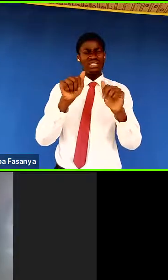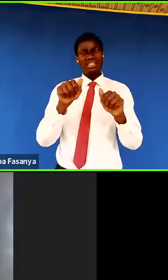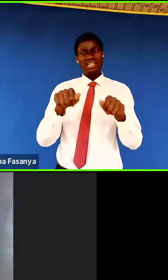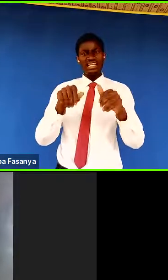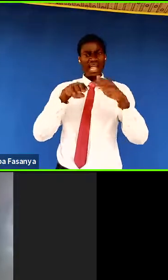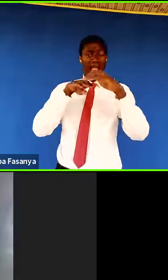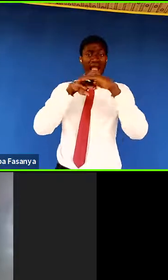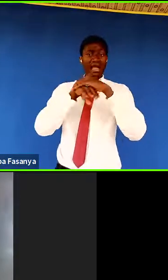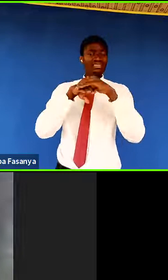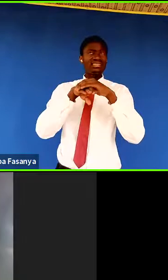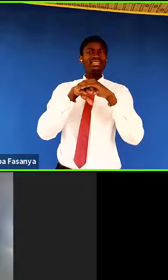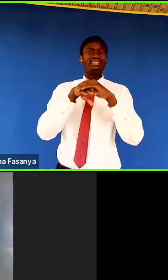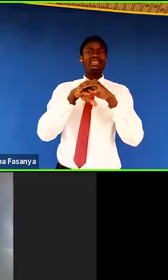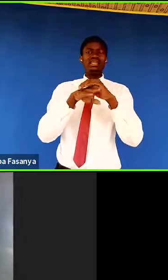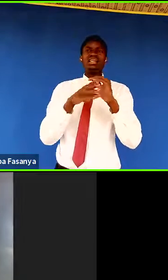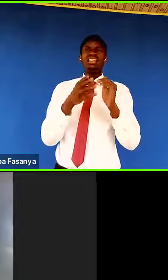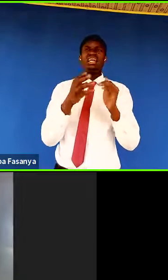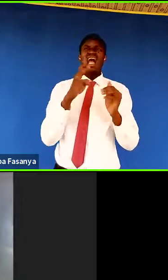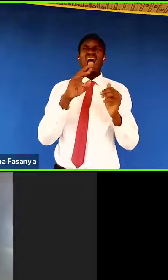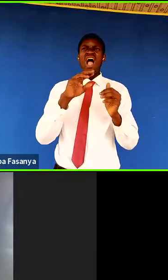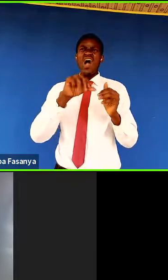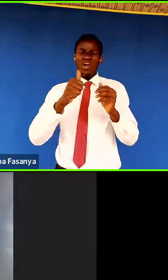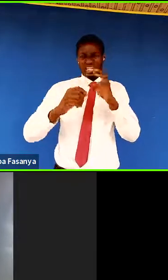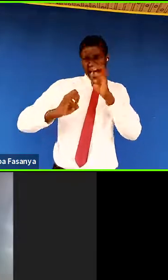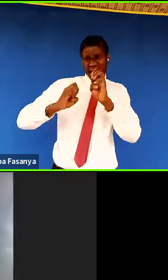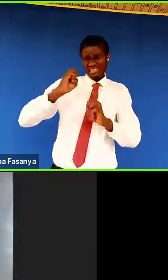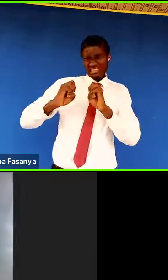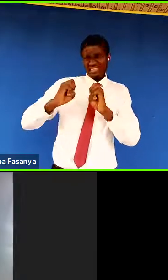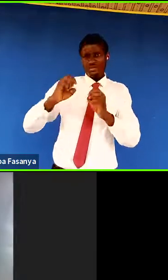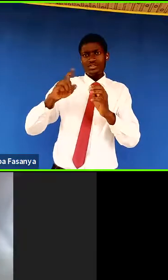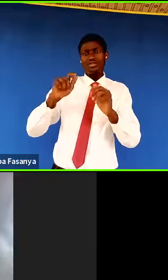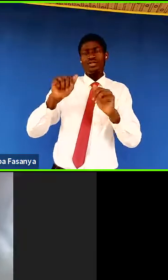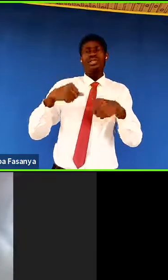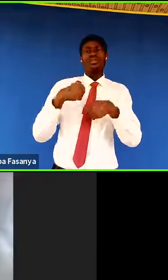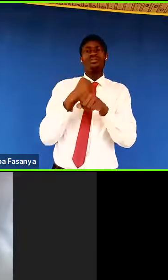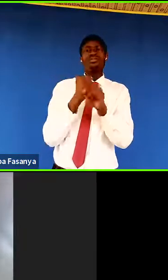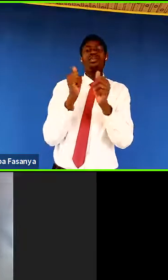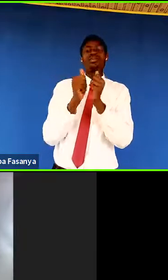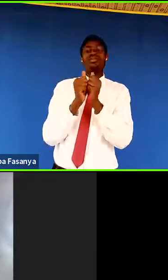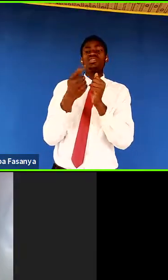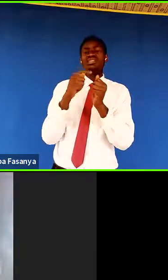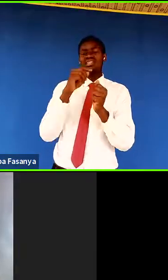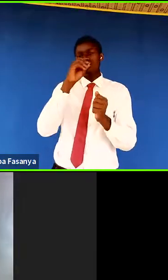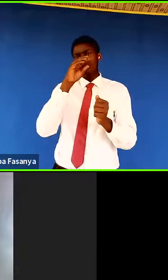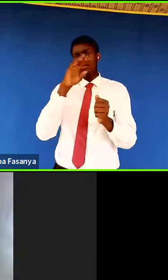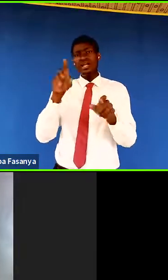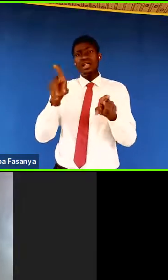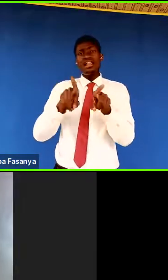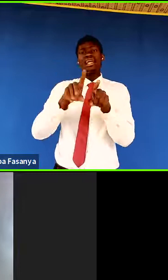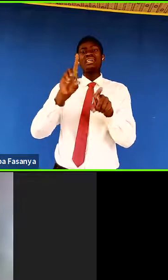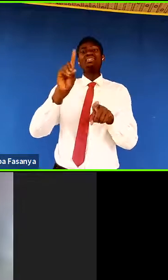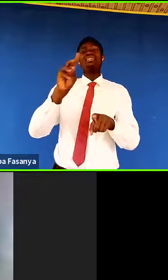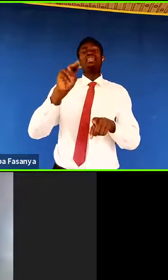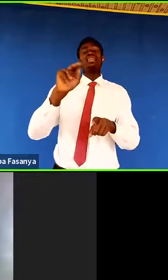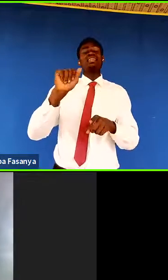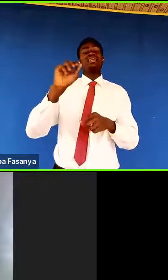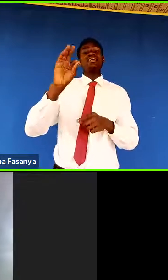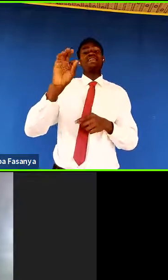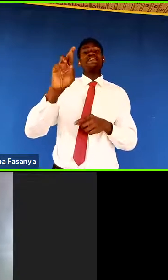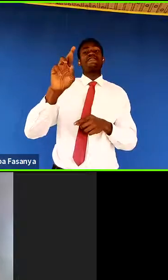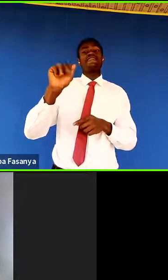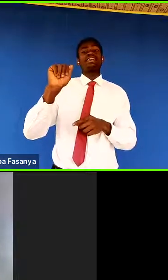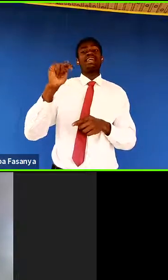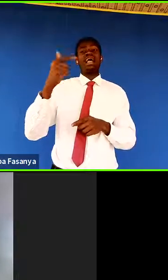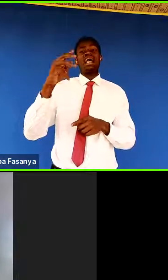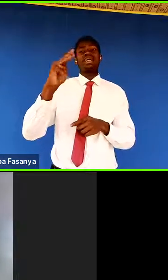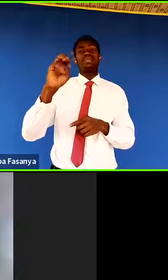There are other assessments you can make with the sperms. You understand? Like the DNA fragmentation test and all that. Yes, so we move